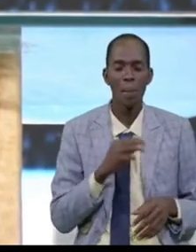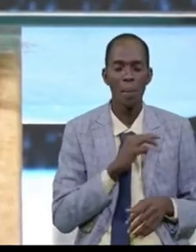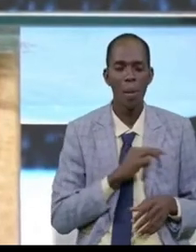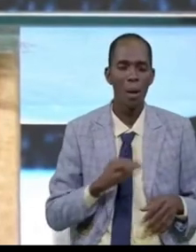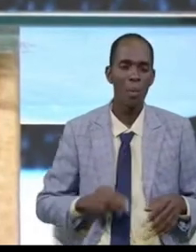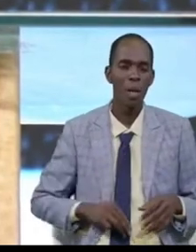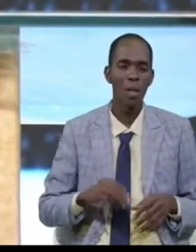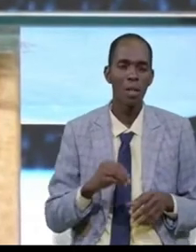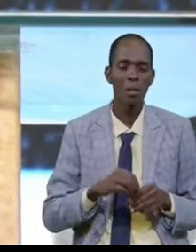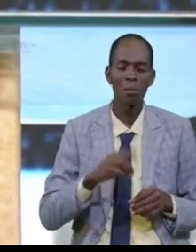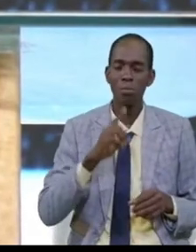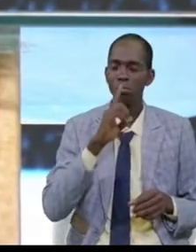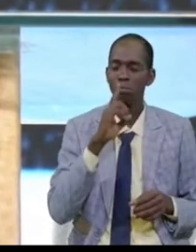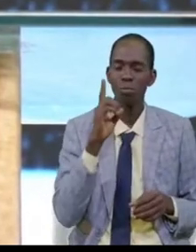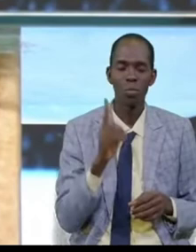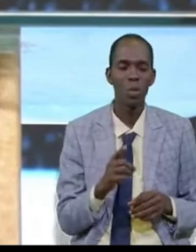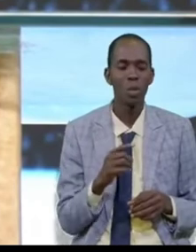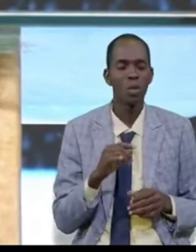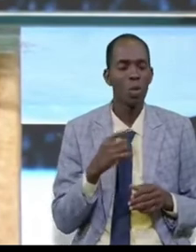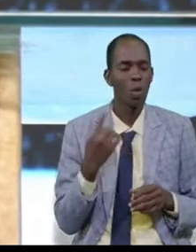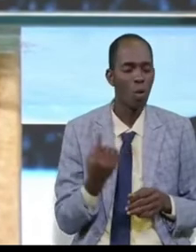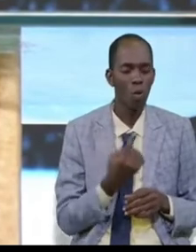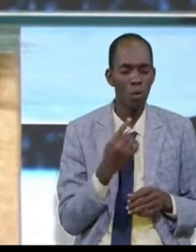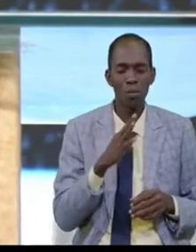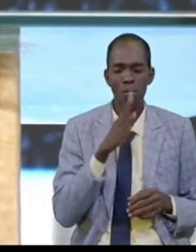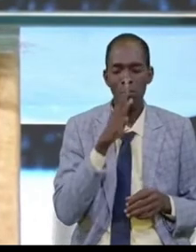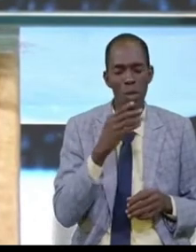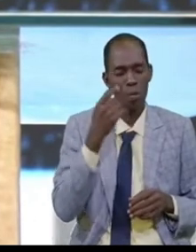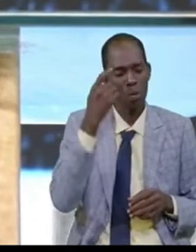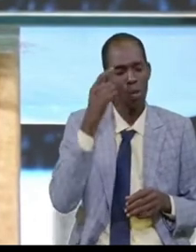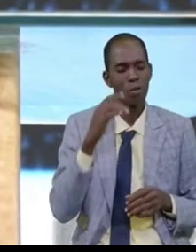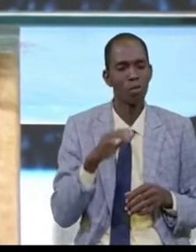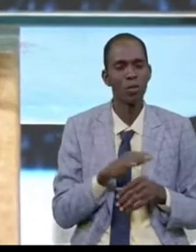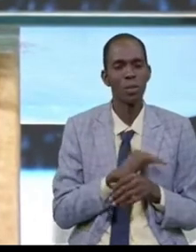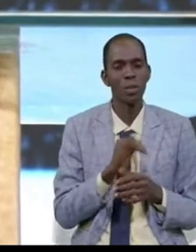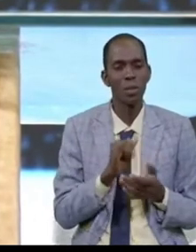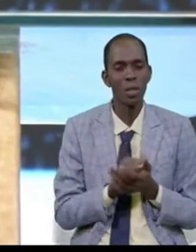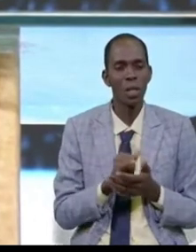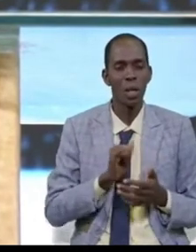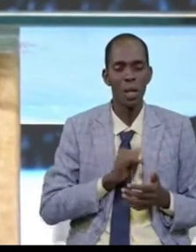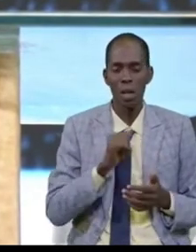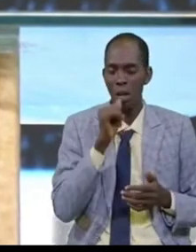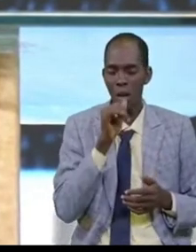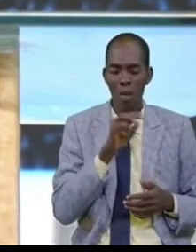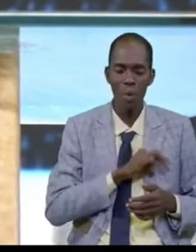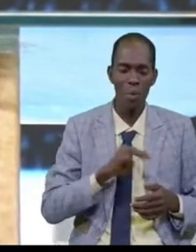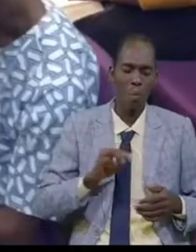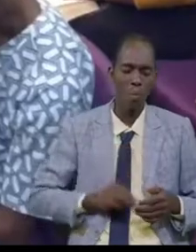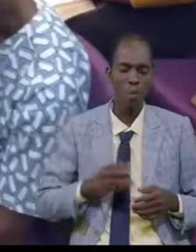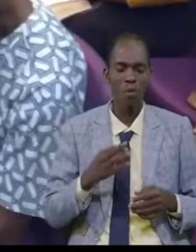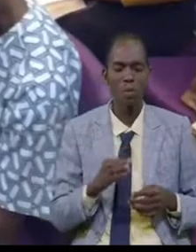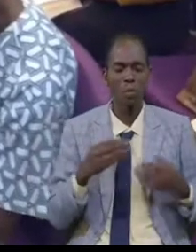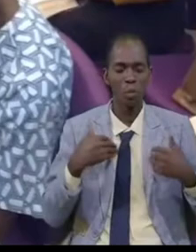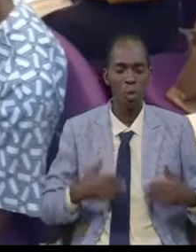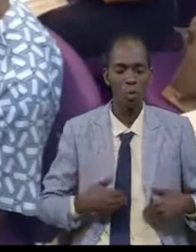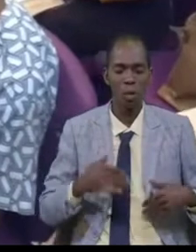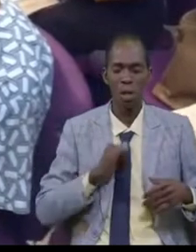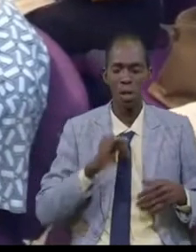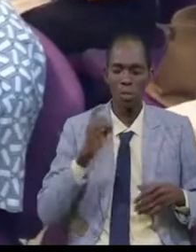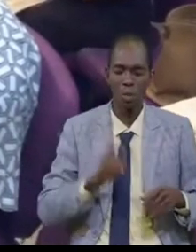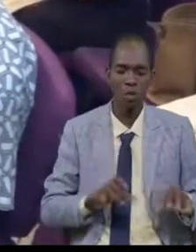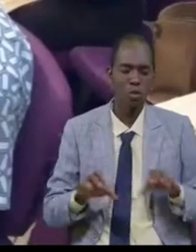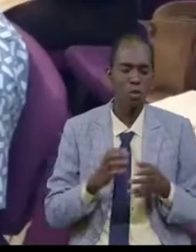Always be conscious of that. I am a member of the body. and I must be doing something. I must